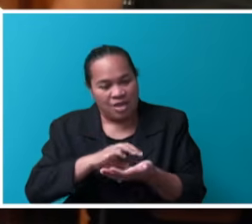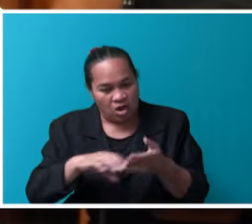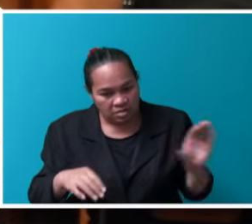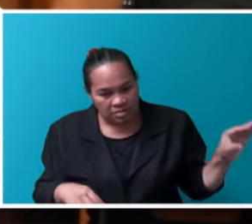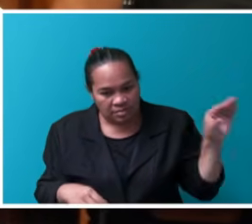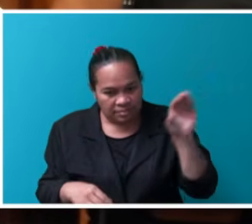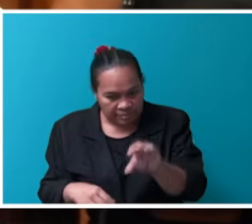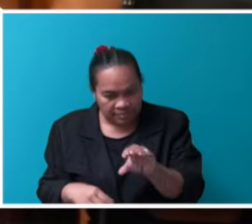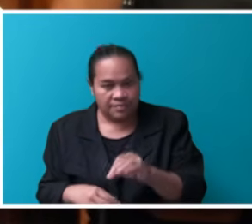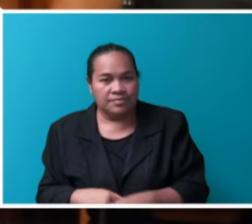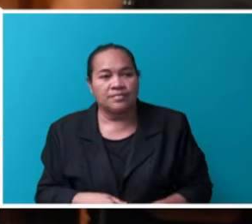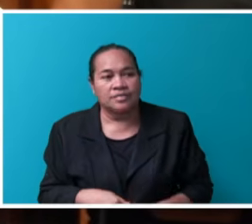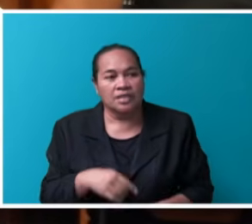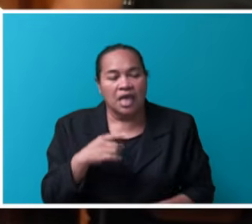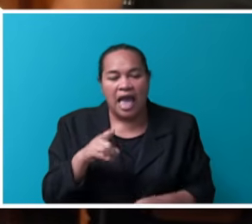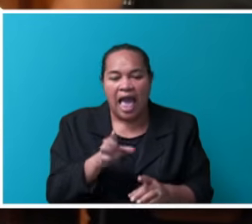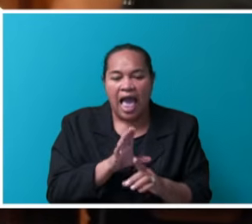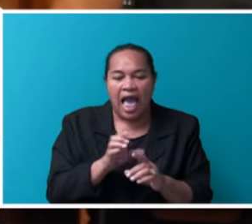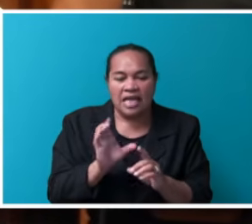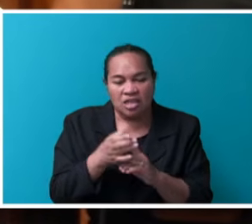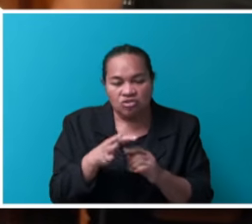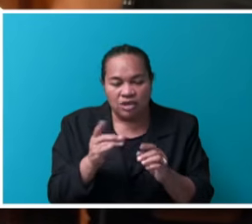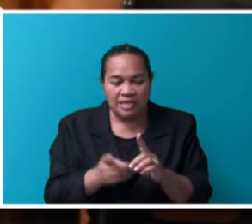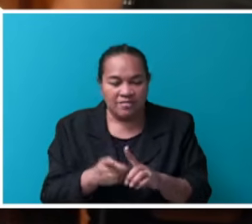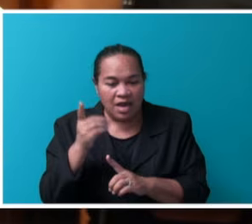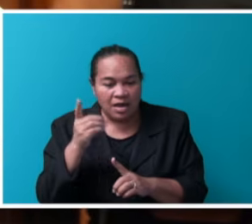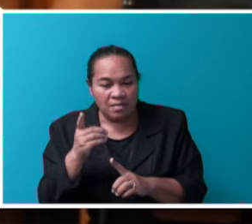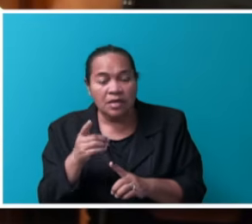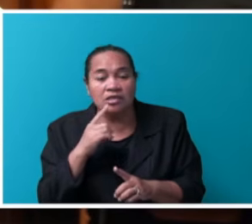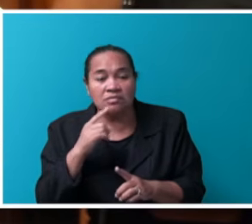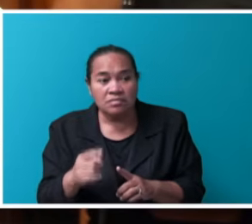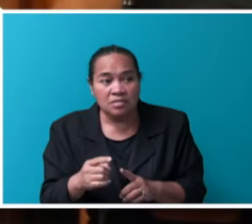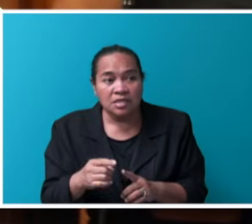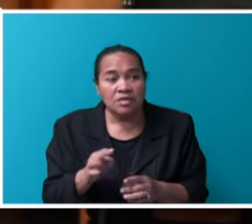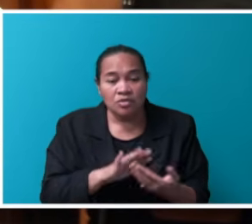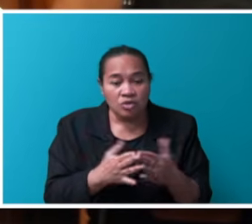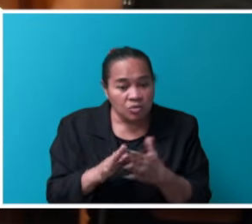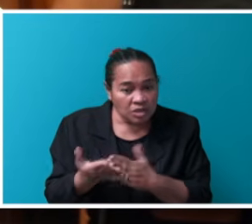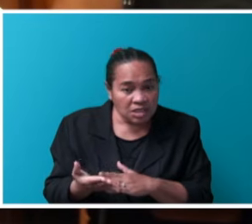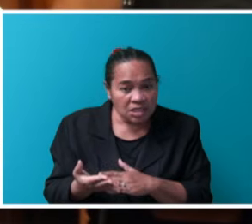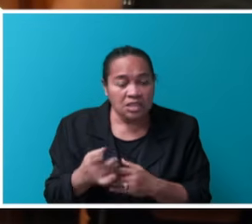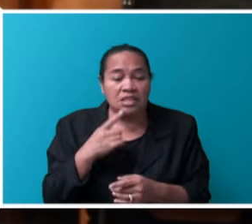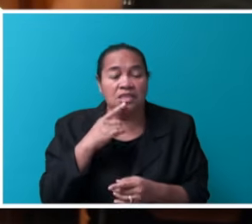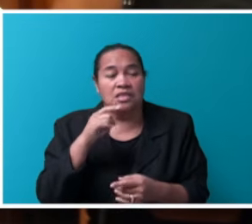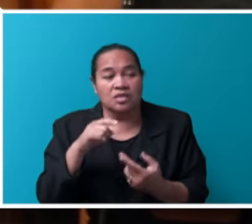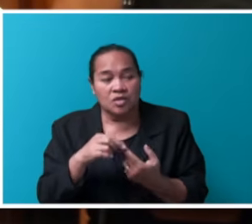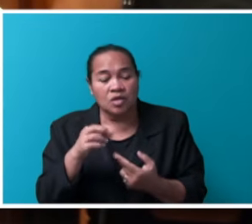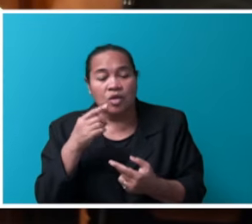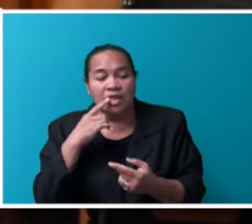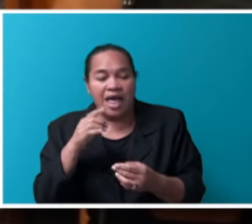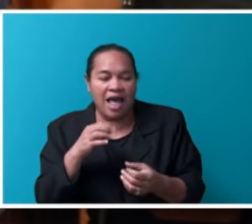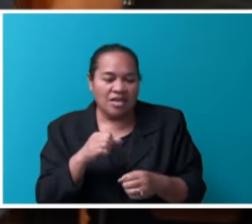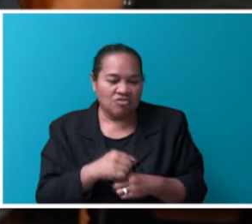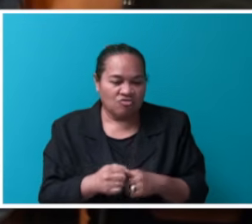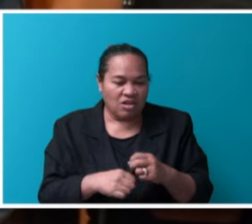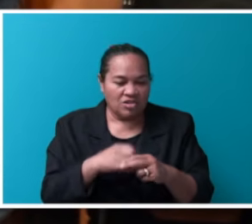cohesion, cultural development, installation of gas-fired crematoriums, rural community cemeteries, associated infrastructure for dignified